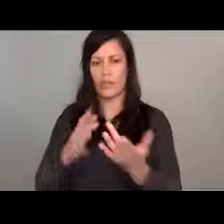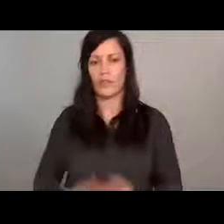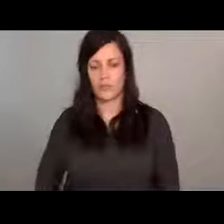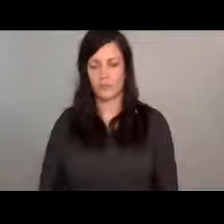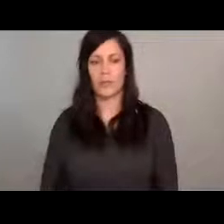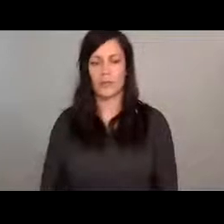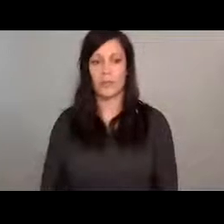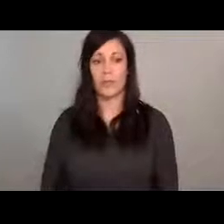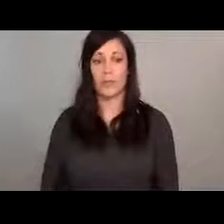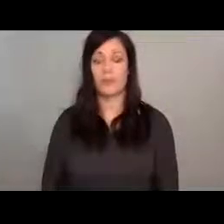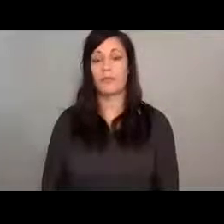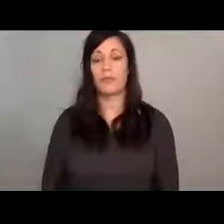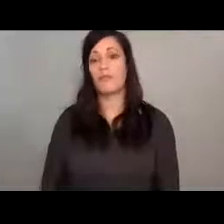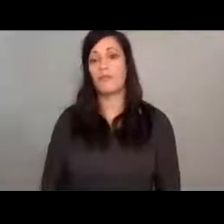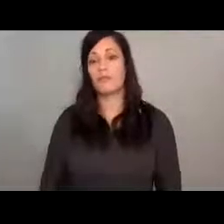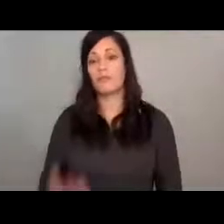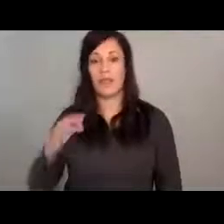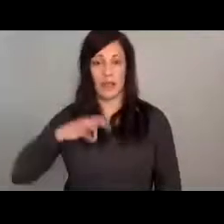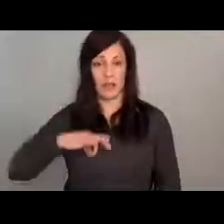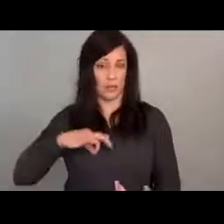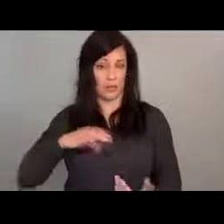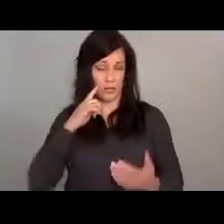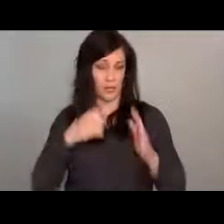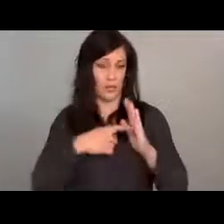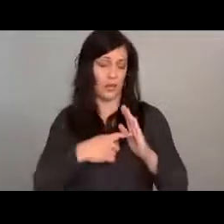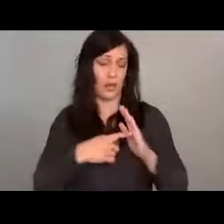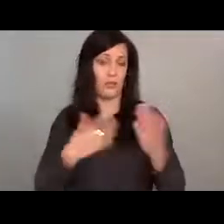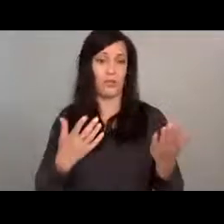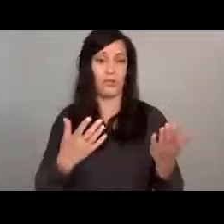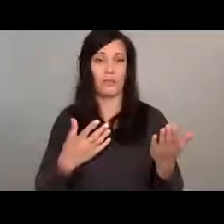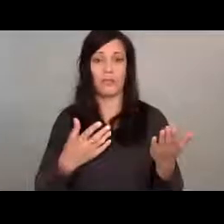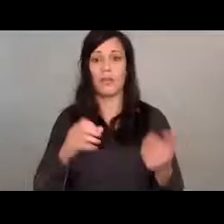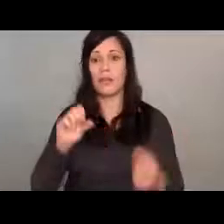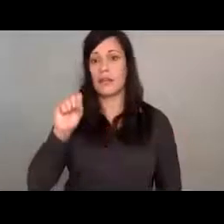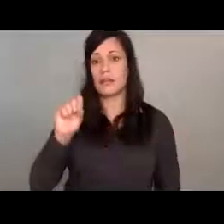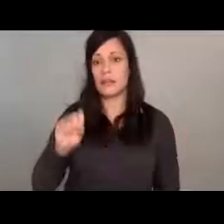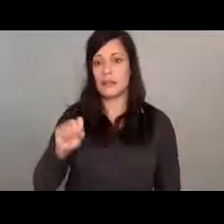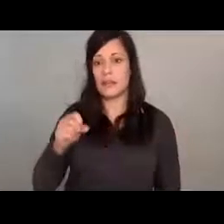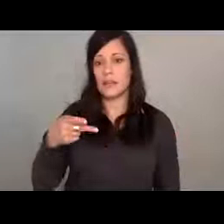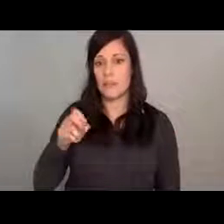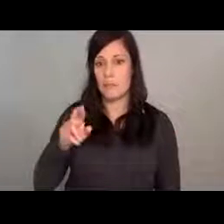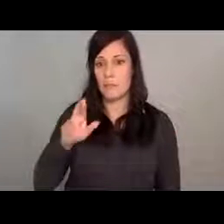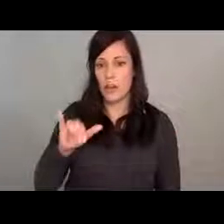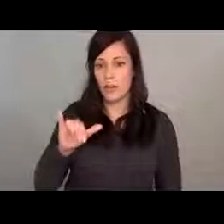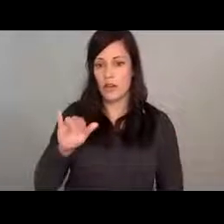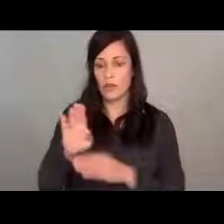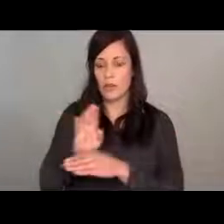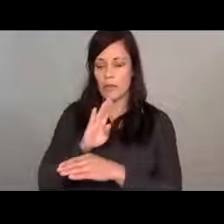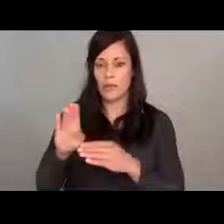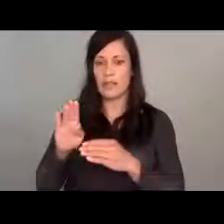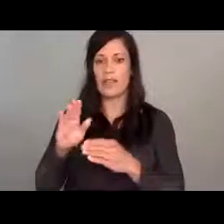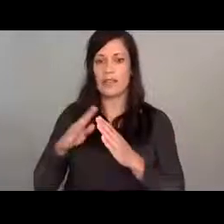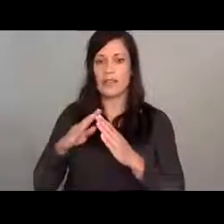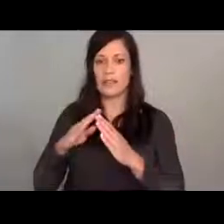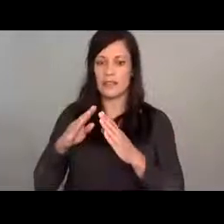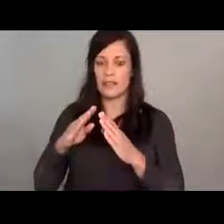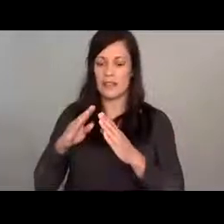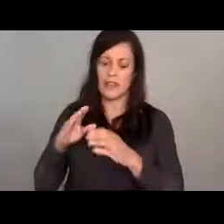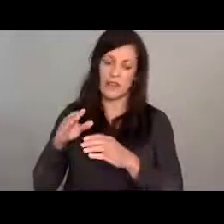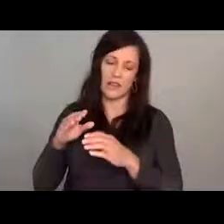So eligible organizations include, for example, the South Perry Business and Neighborhood Association in